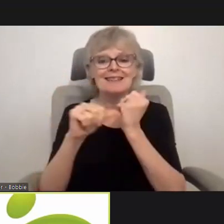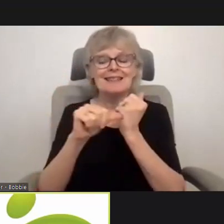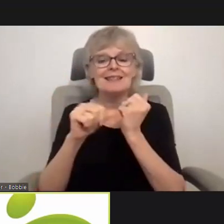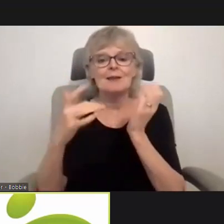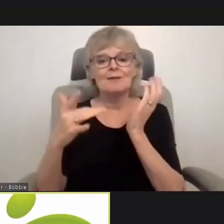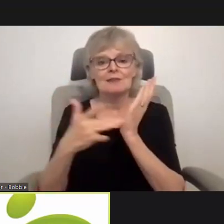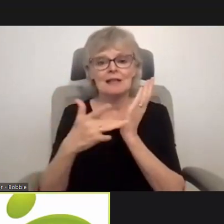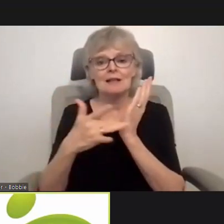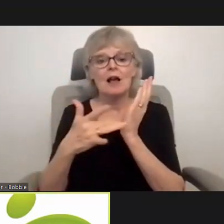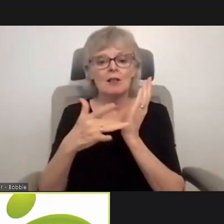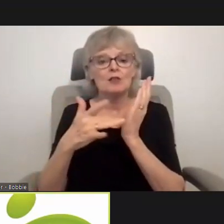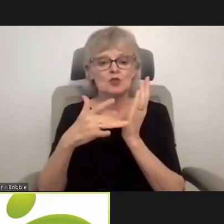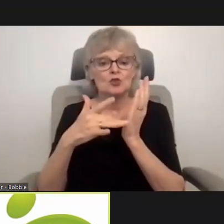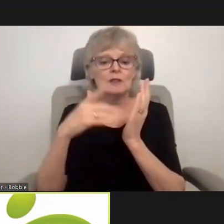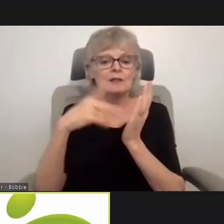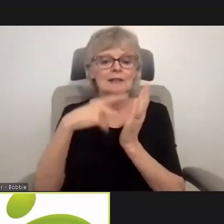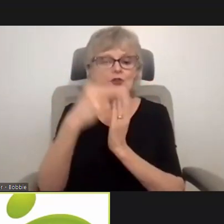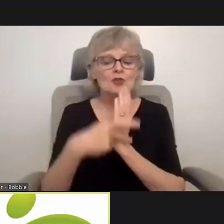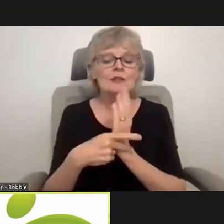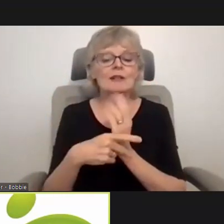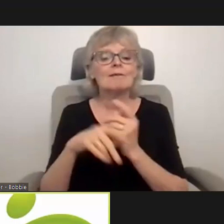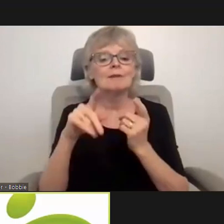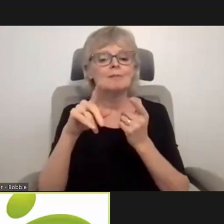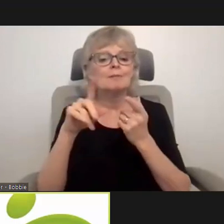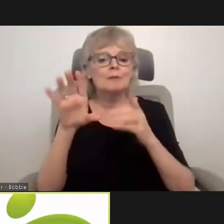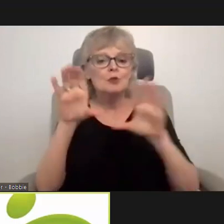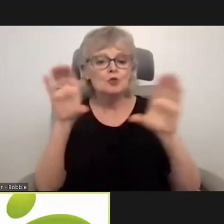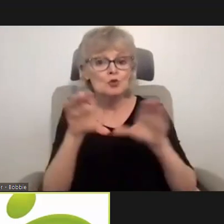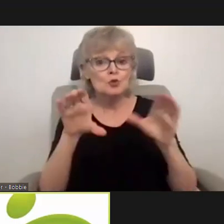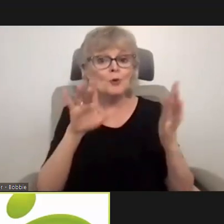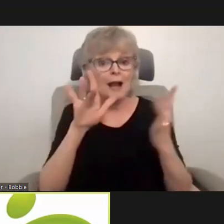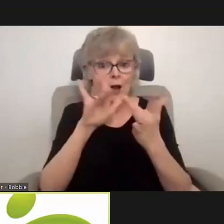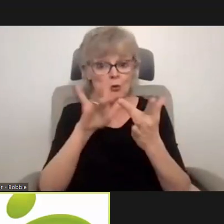Initiative to conduct outreach,